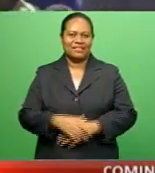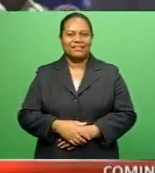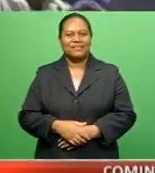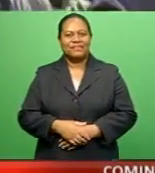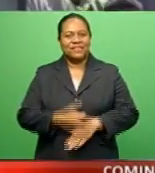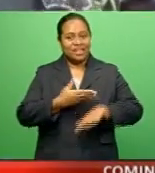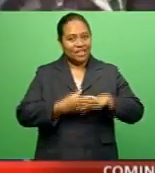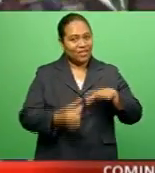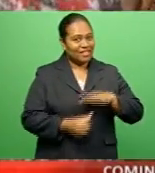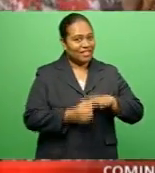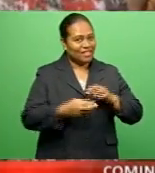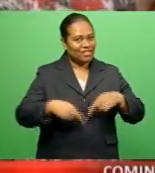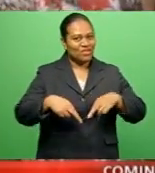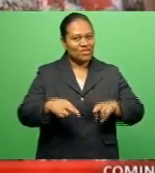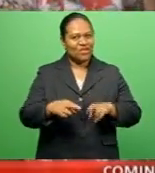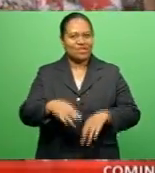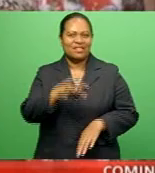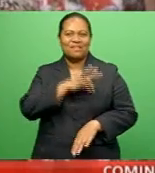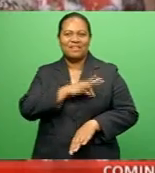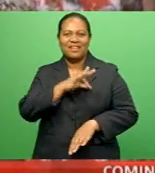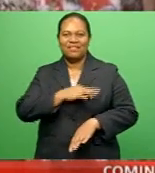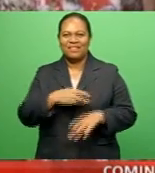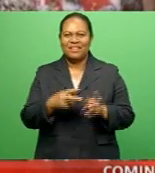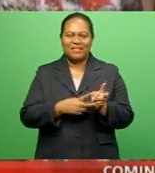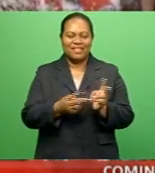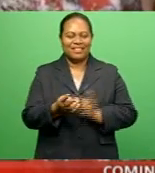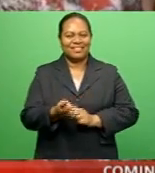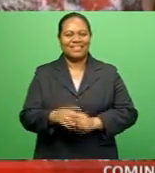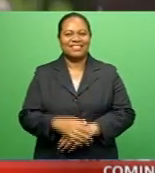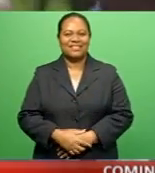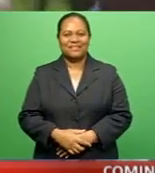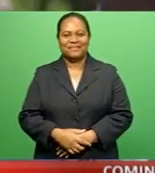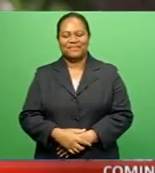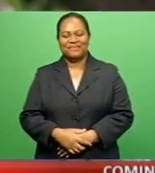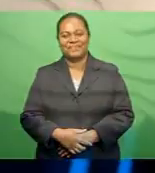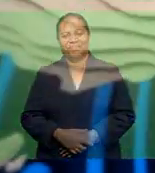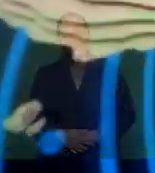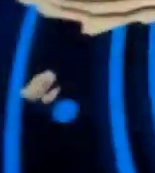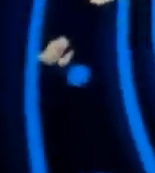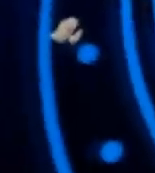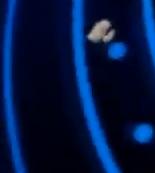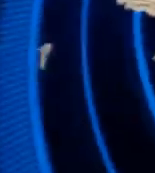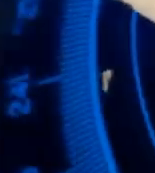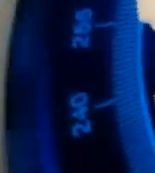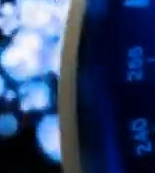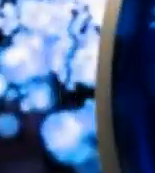A new access road to benefit Anitikoki villagers. Stay with us.